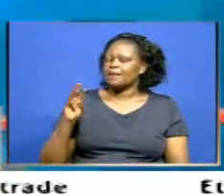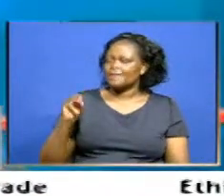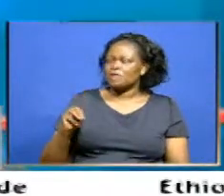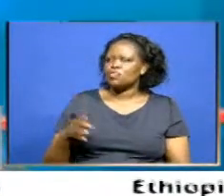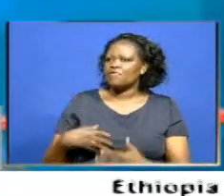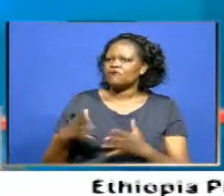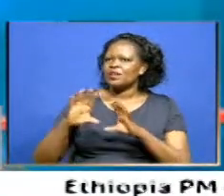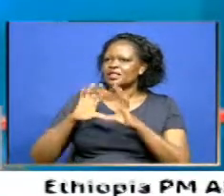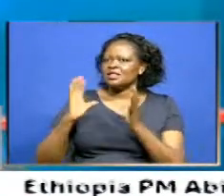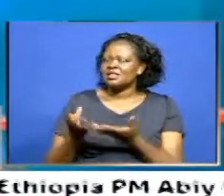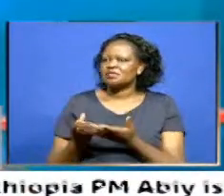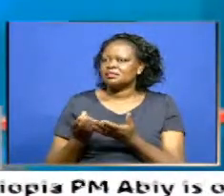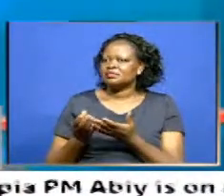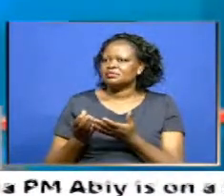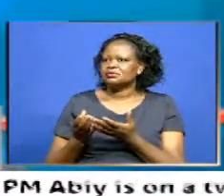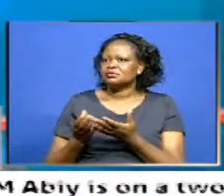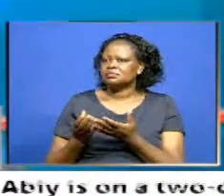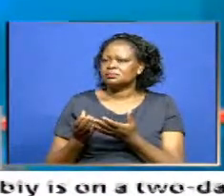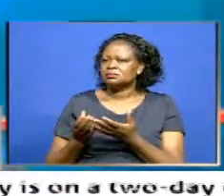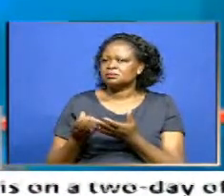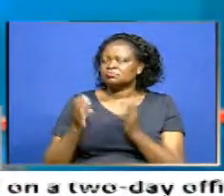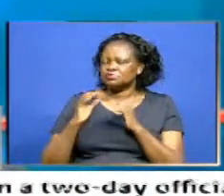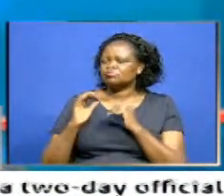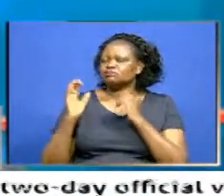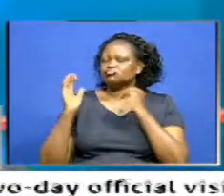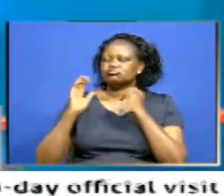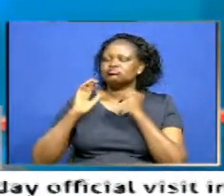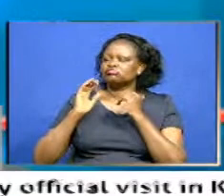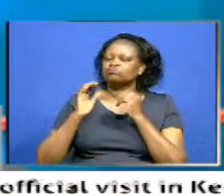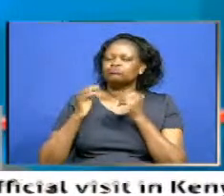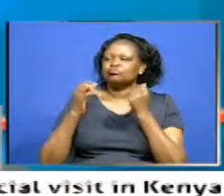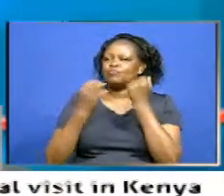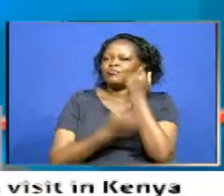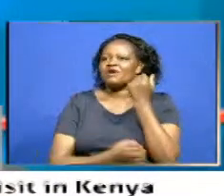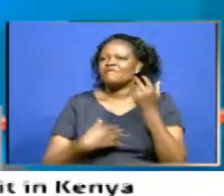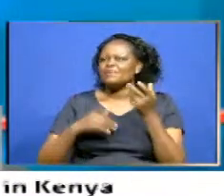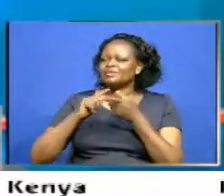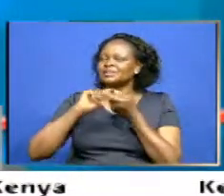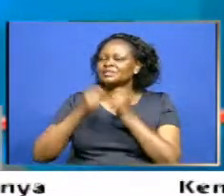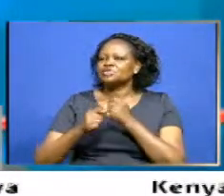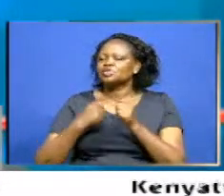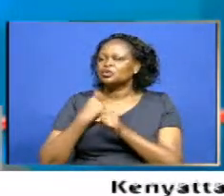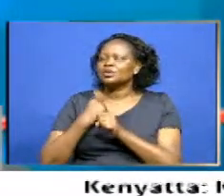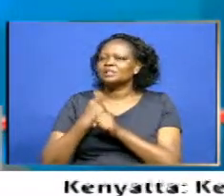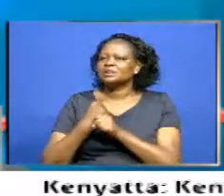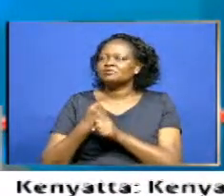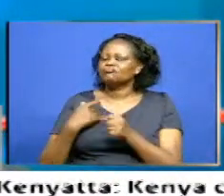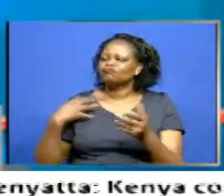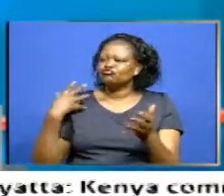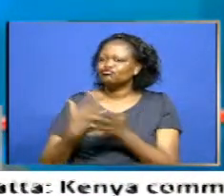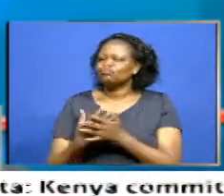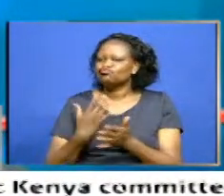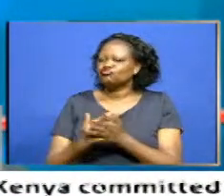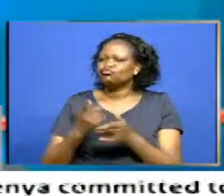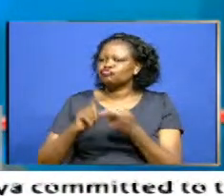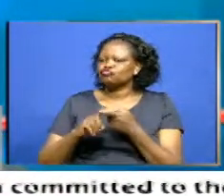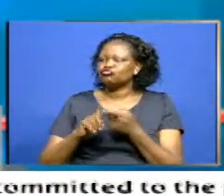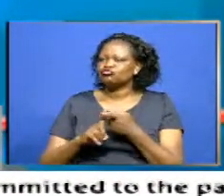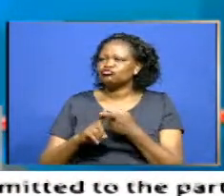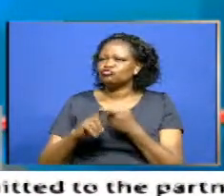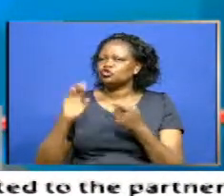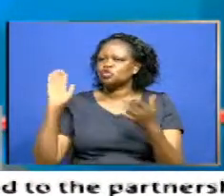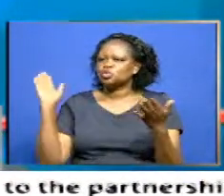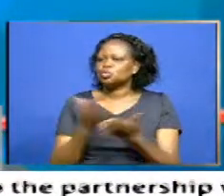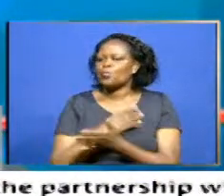worldwide may slide it back into poverty. So it will reverse all the efforts that have been made over the years to end poverty and to